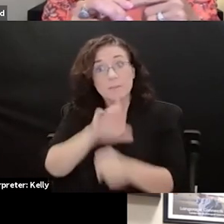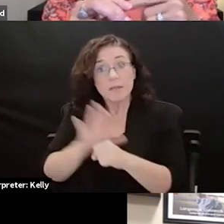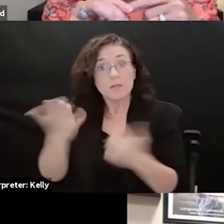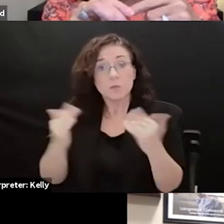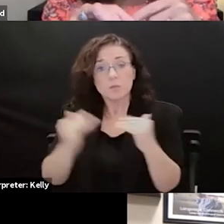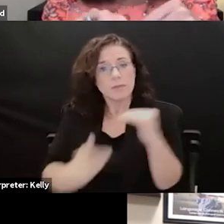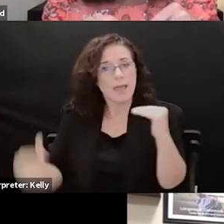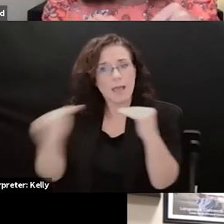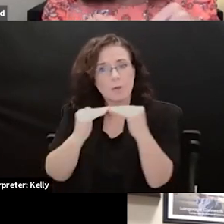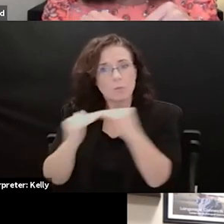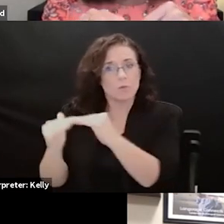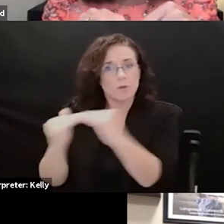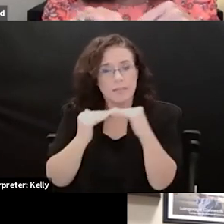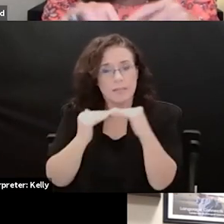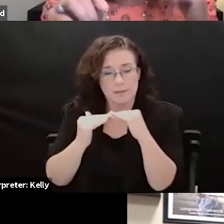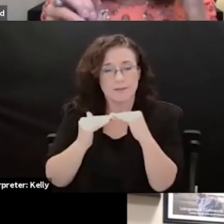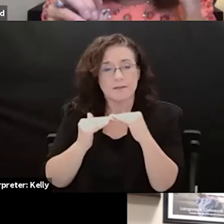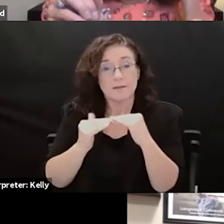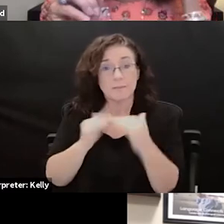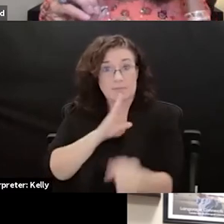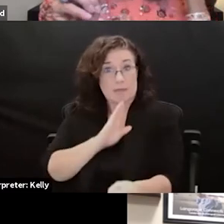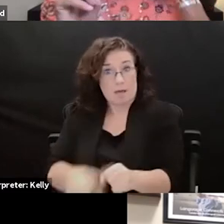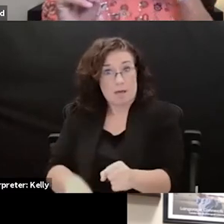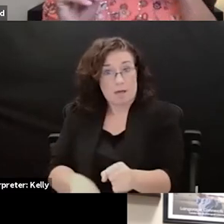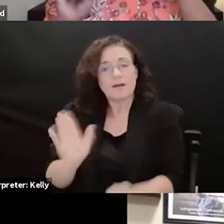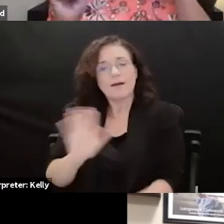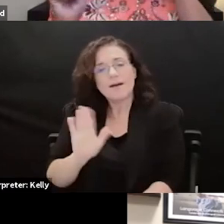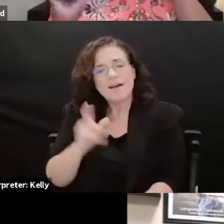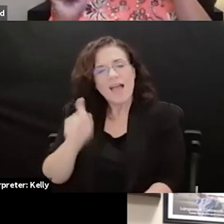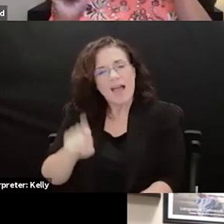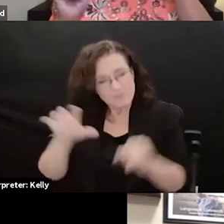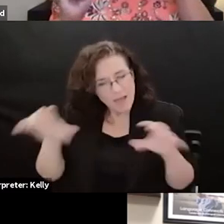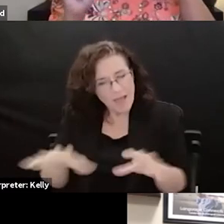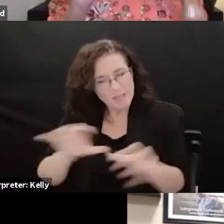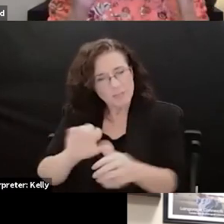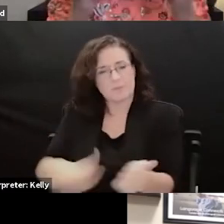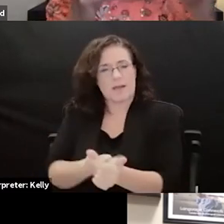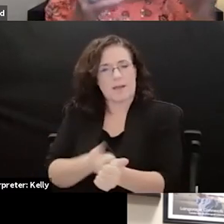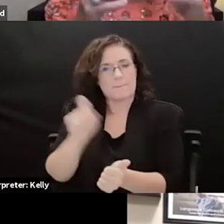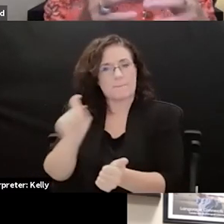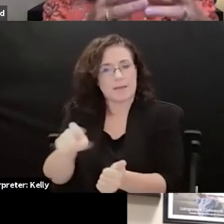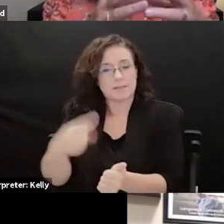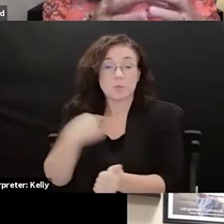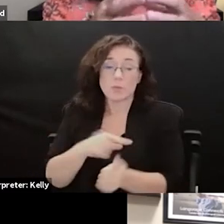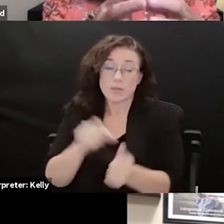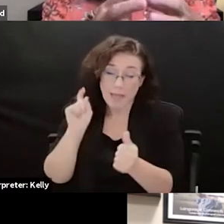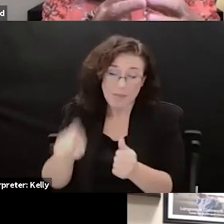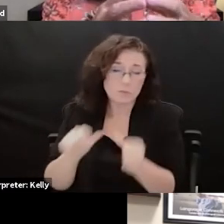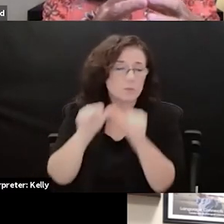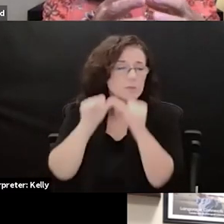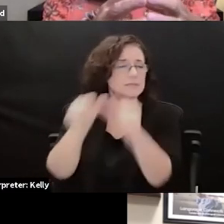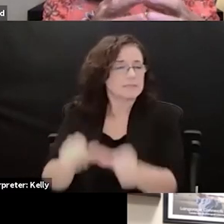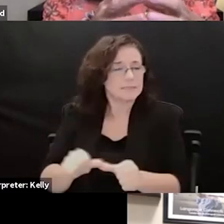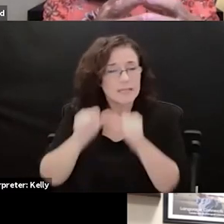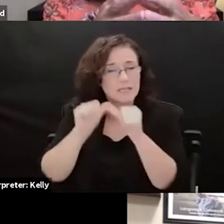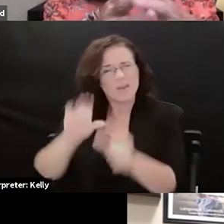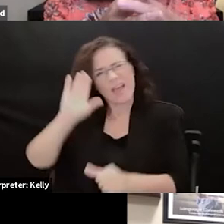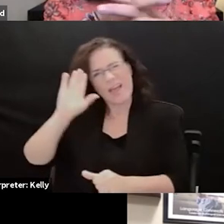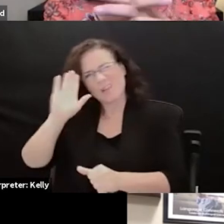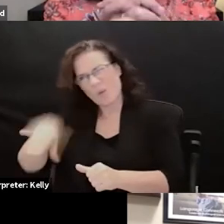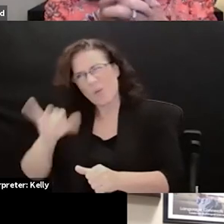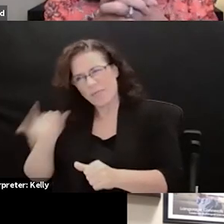just stop with saying that commitment we have to continually continually i know this as an advocate